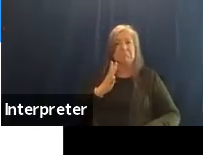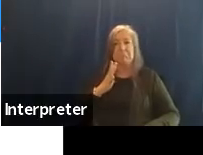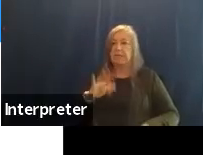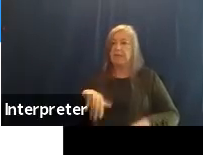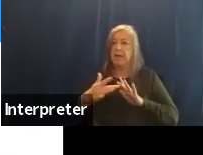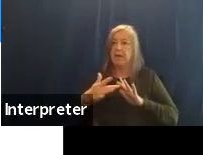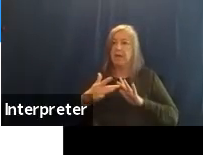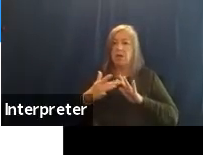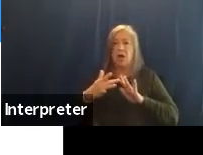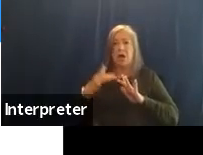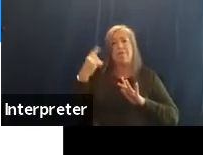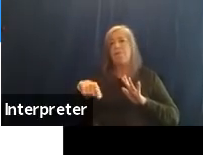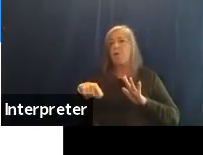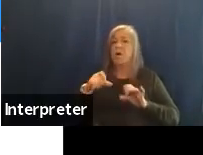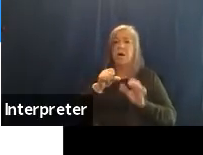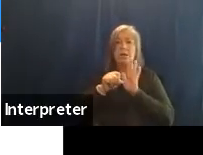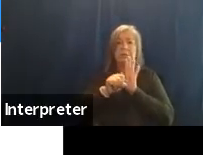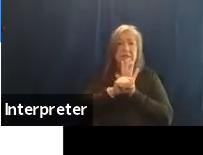those. So